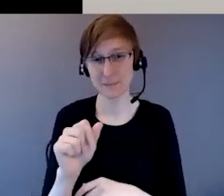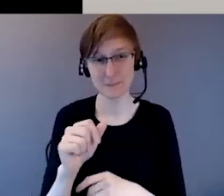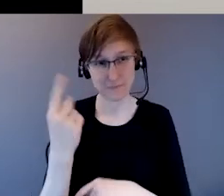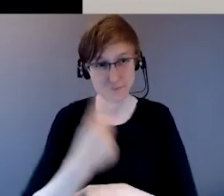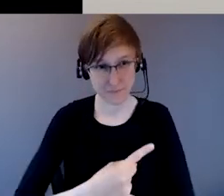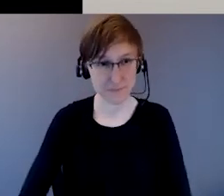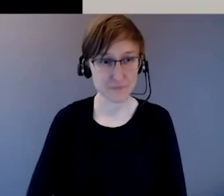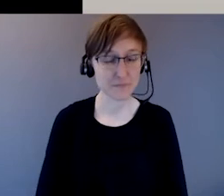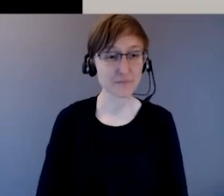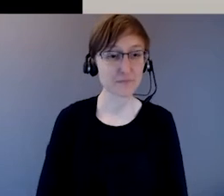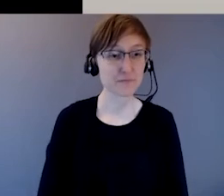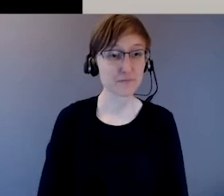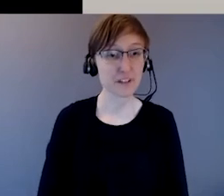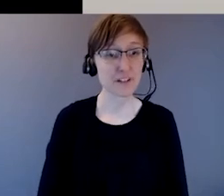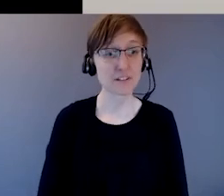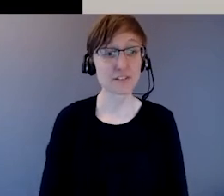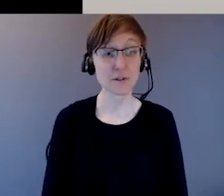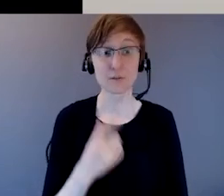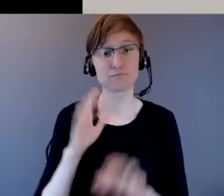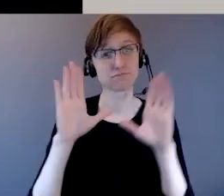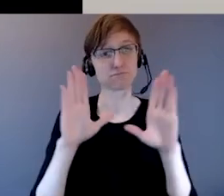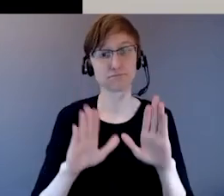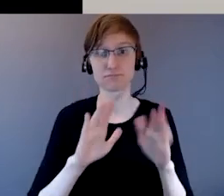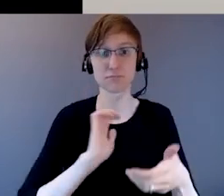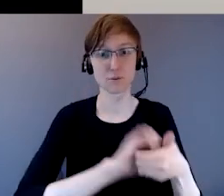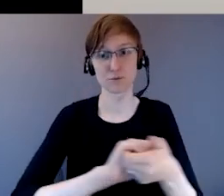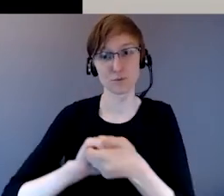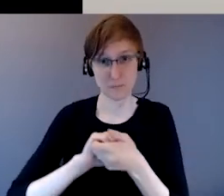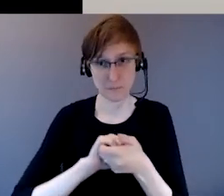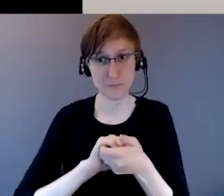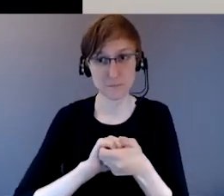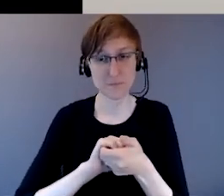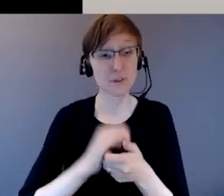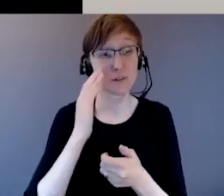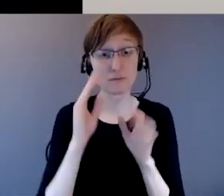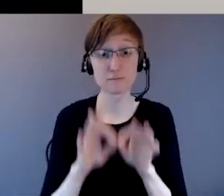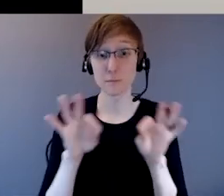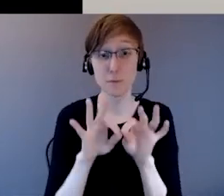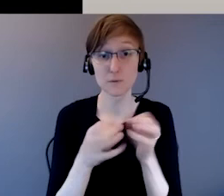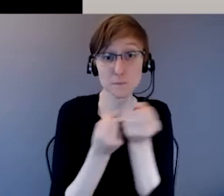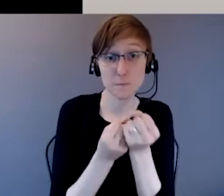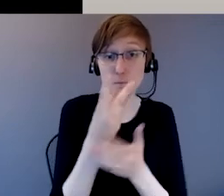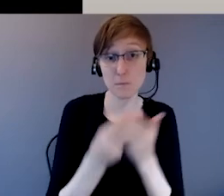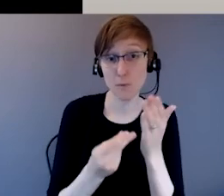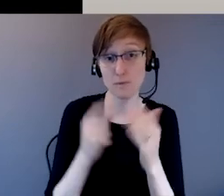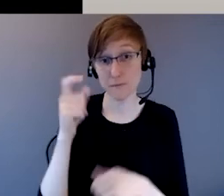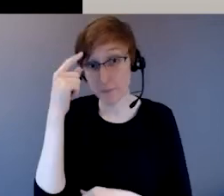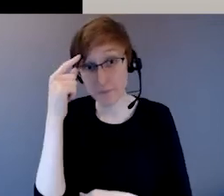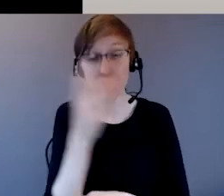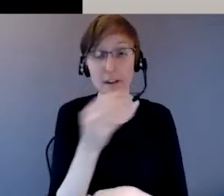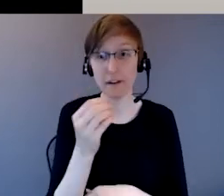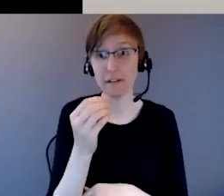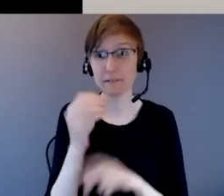have formalized our connection to understanding that it is critical to support both the employer and the job seeker in order to develop